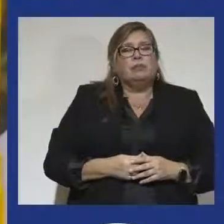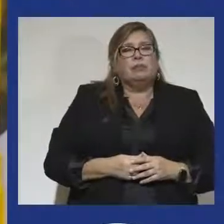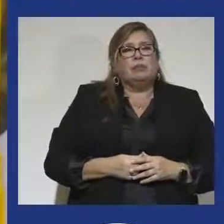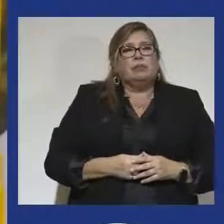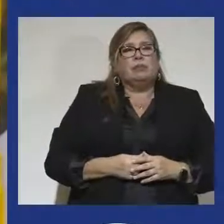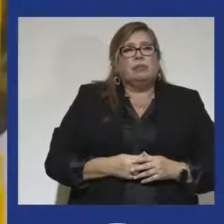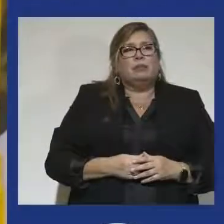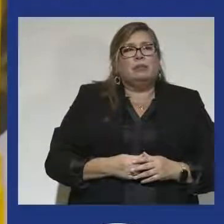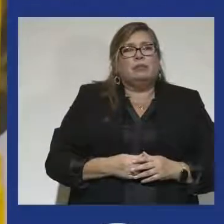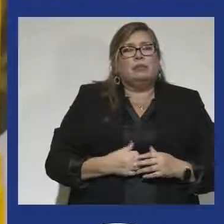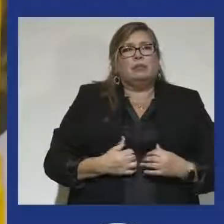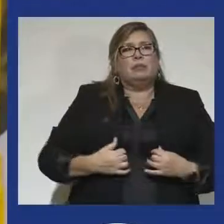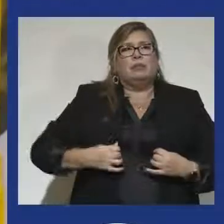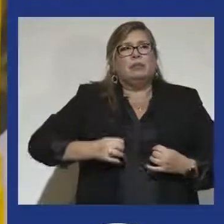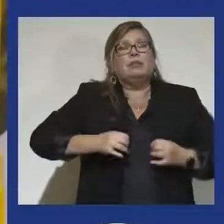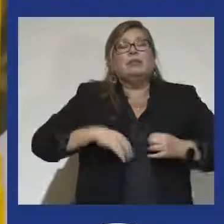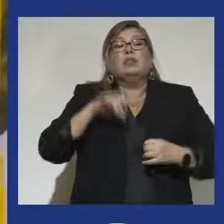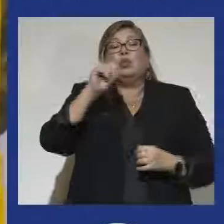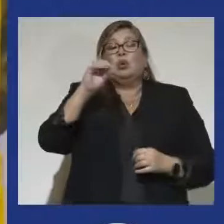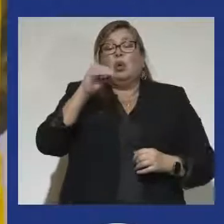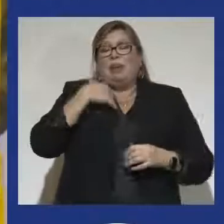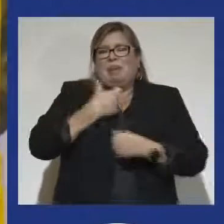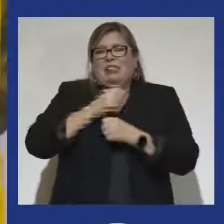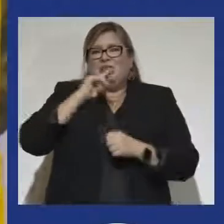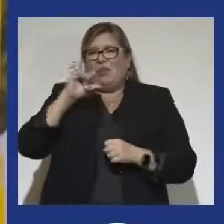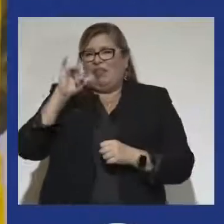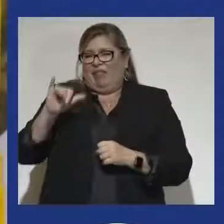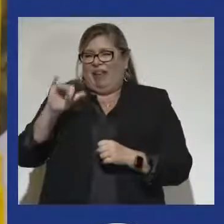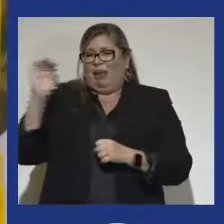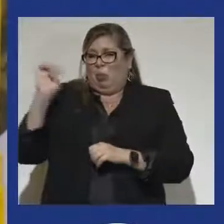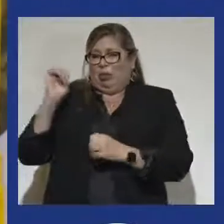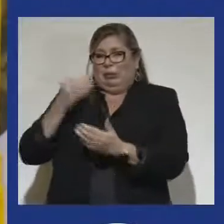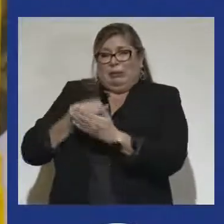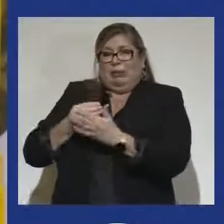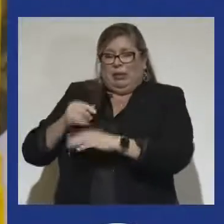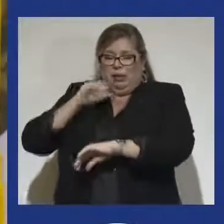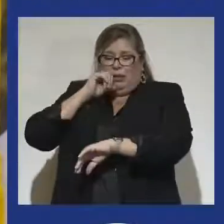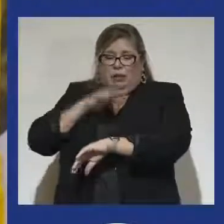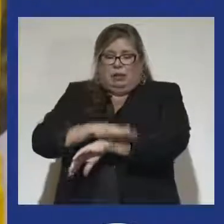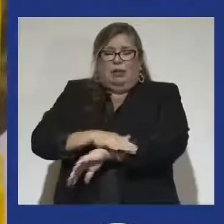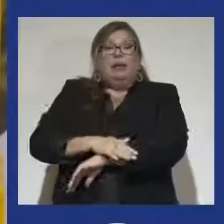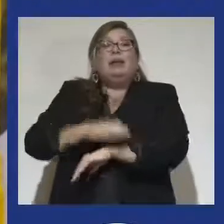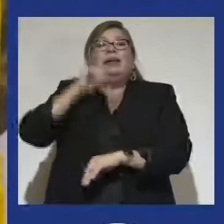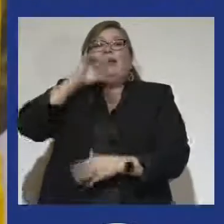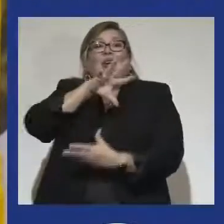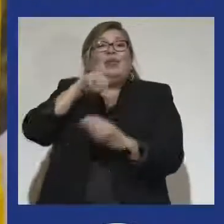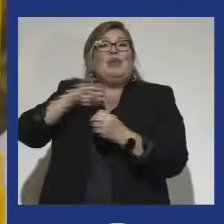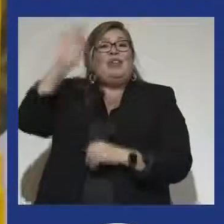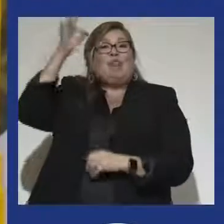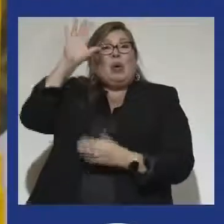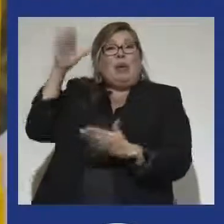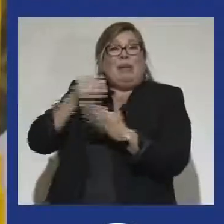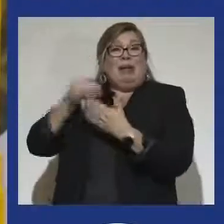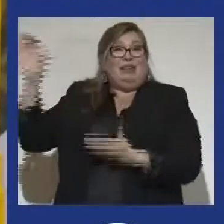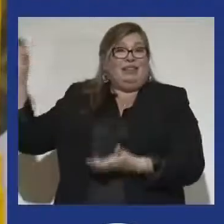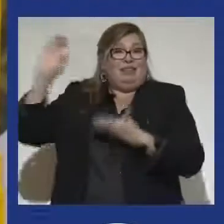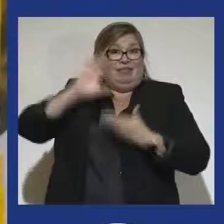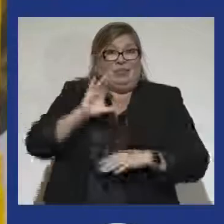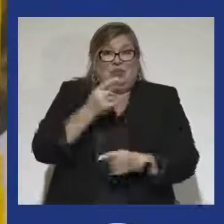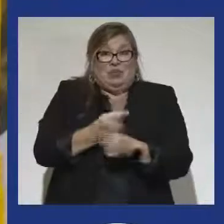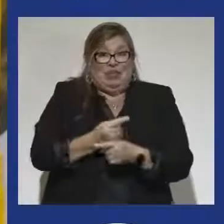but it doesn't currently include any federal money that it doesn't. Okay. So it's also just an estimate of what the spending is. It